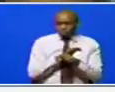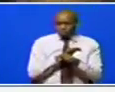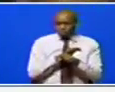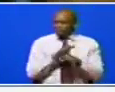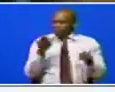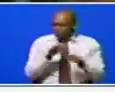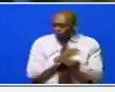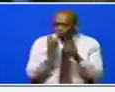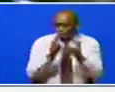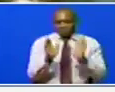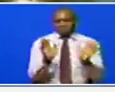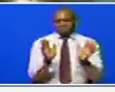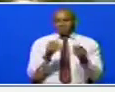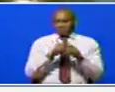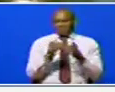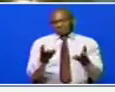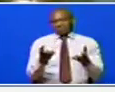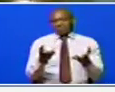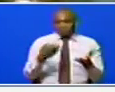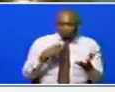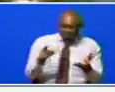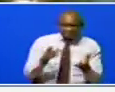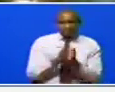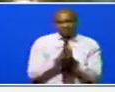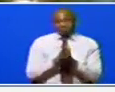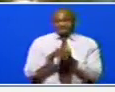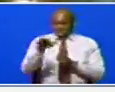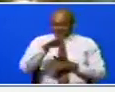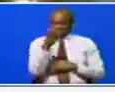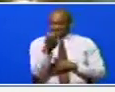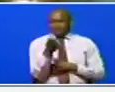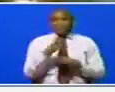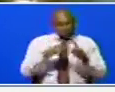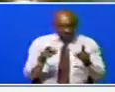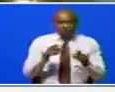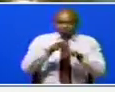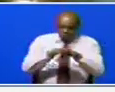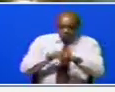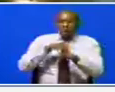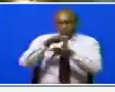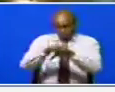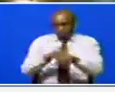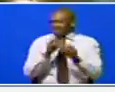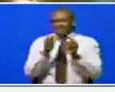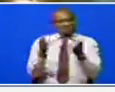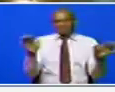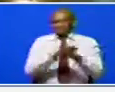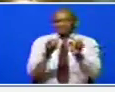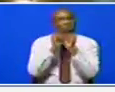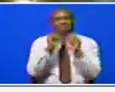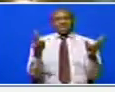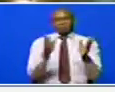gone back or swung back to what is normally the scenario here. But by and large, things are quite okay here in Mombasa,